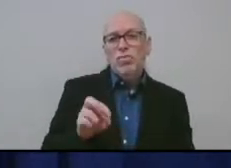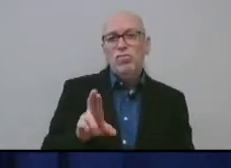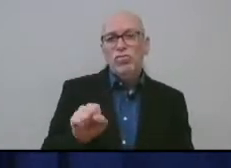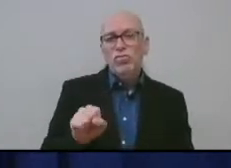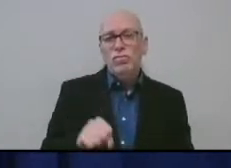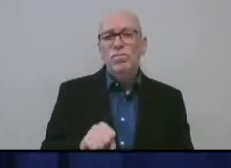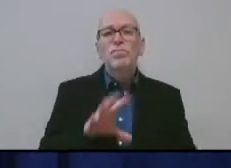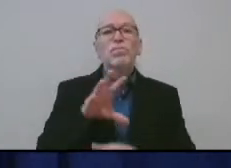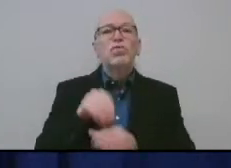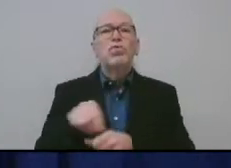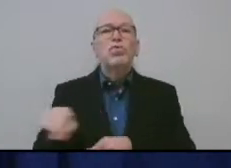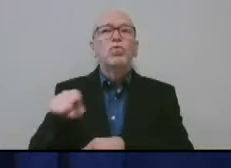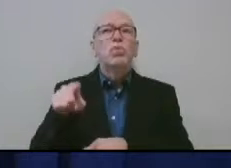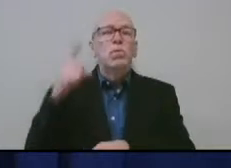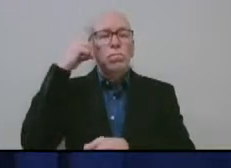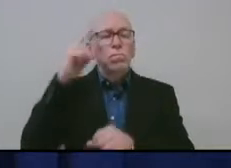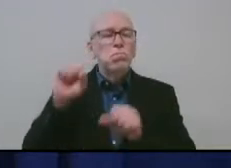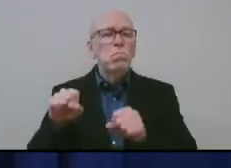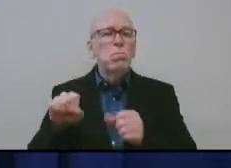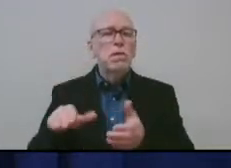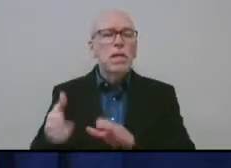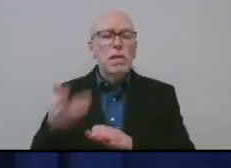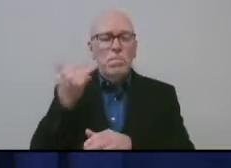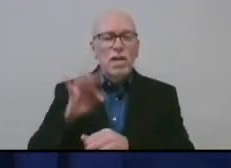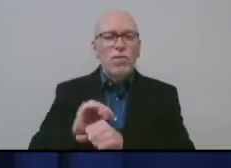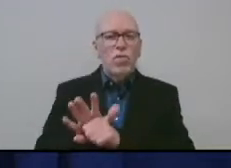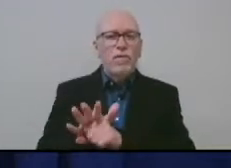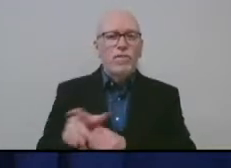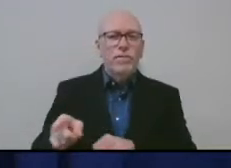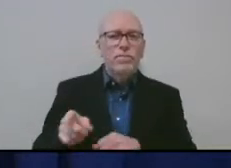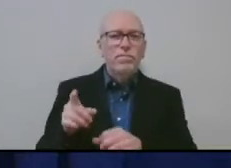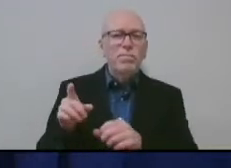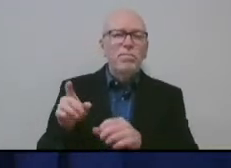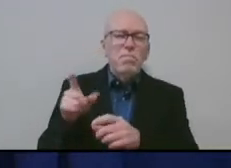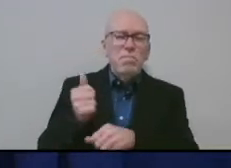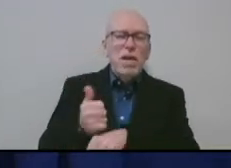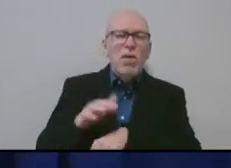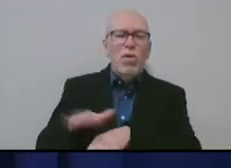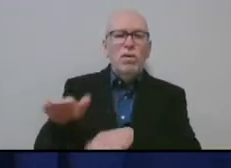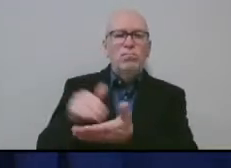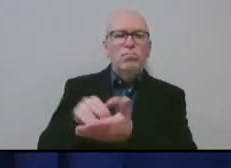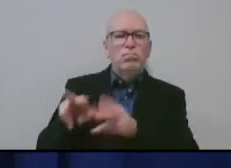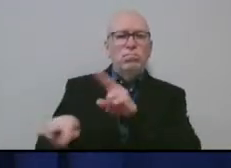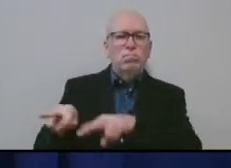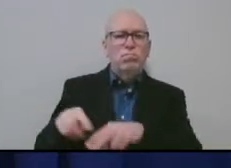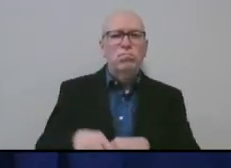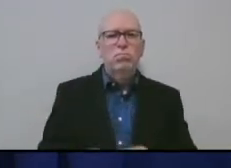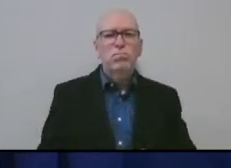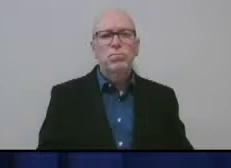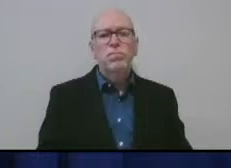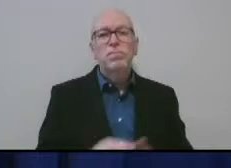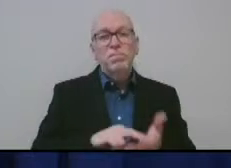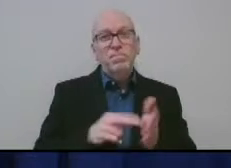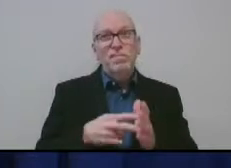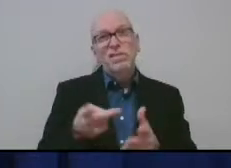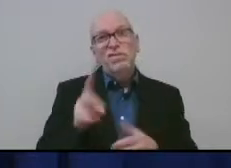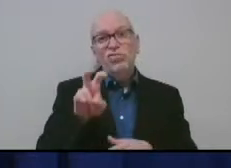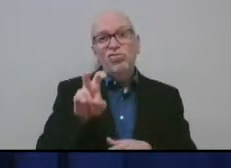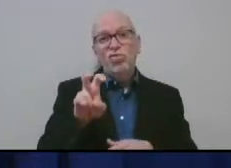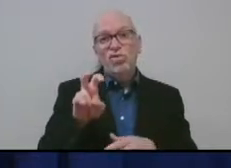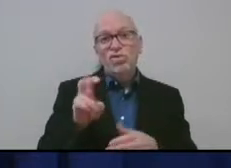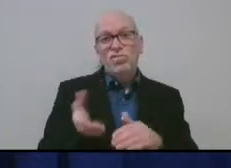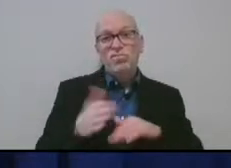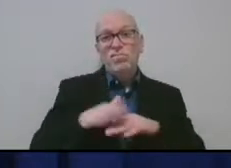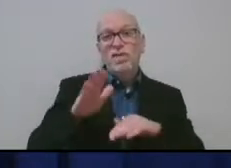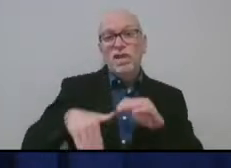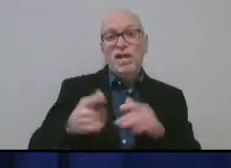include the probable deaths that have been reported based on clinical diagnosis. That's an increase of about 200 since last week, which is